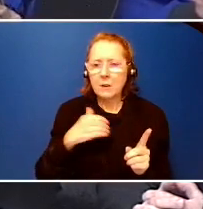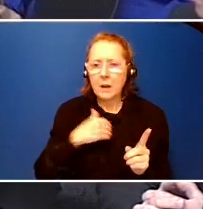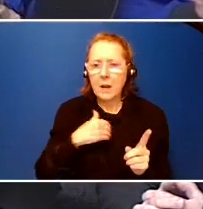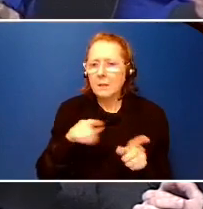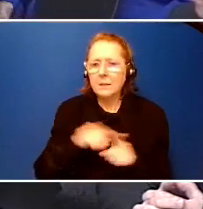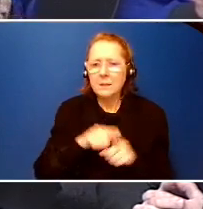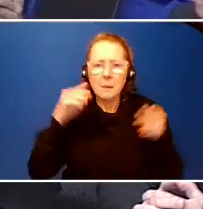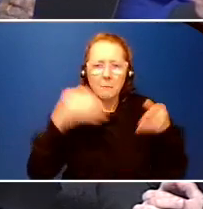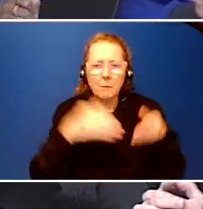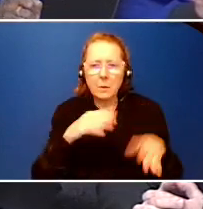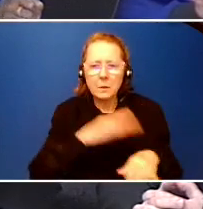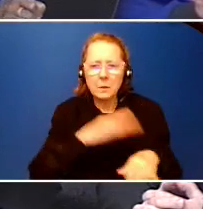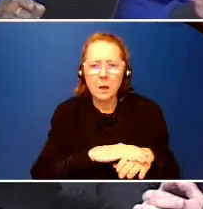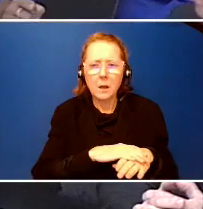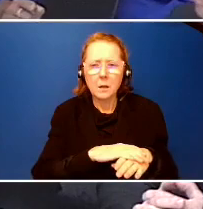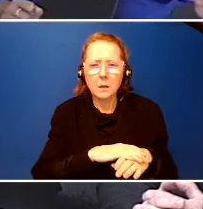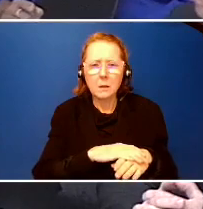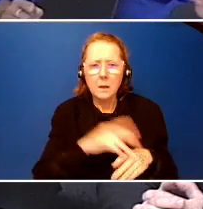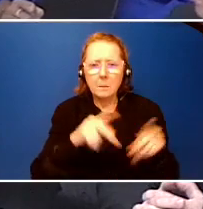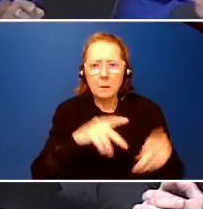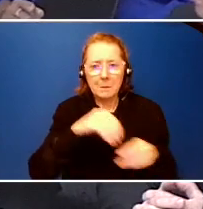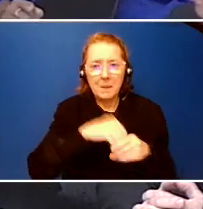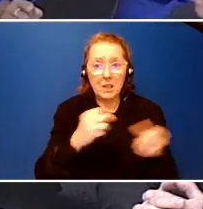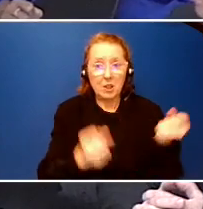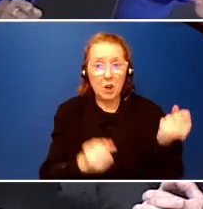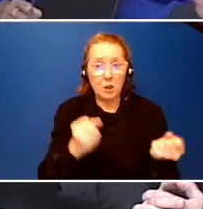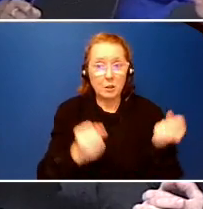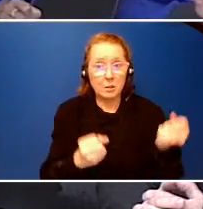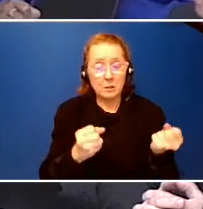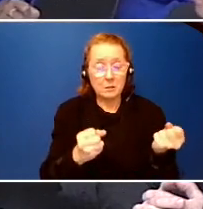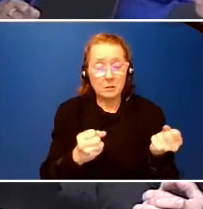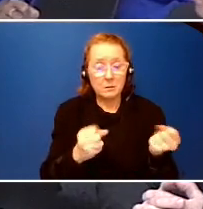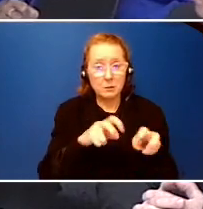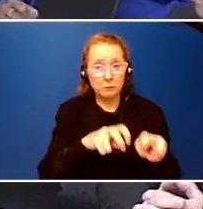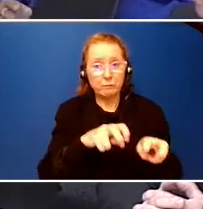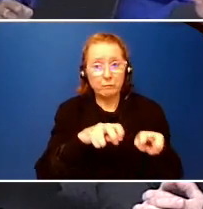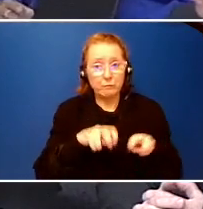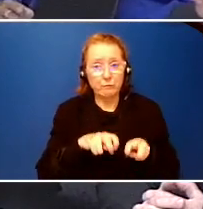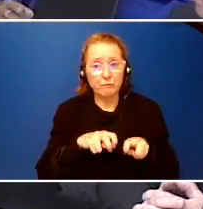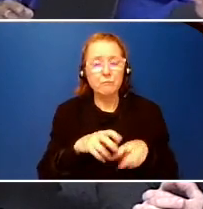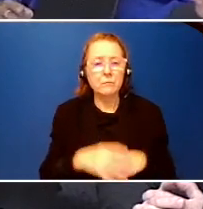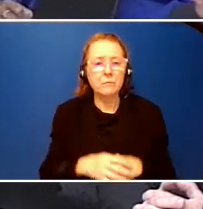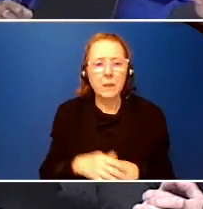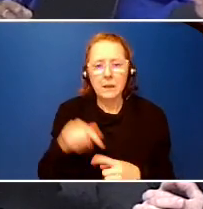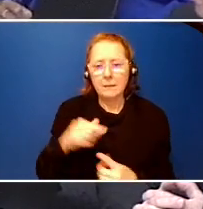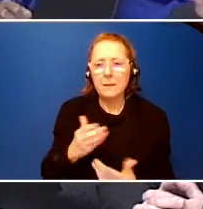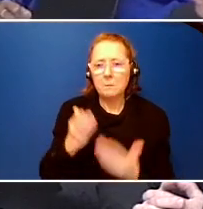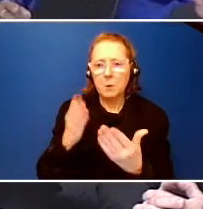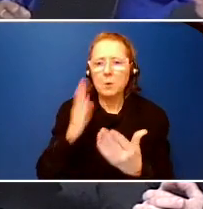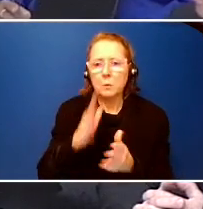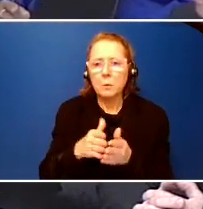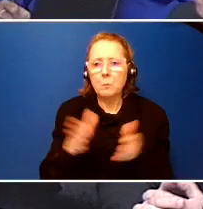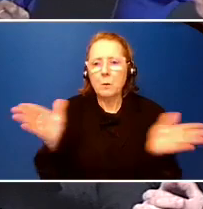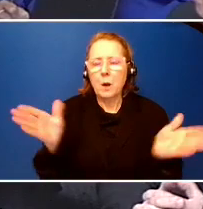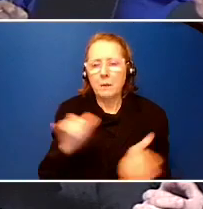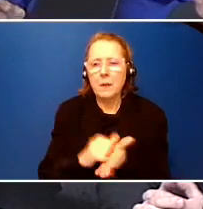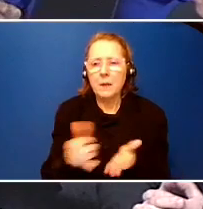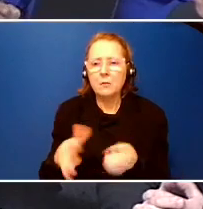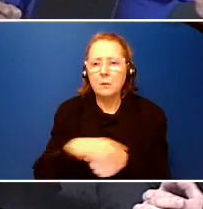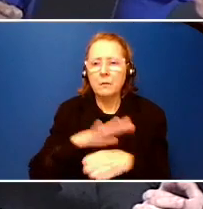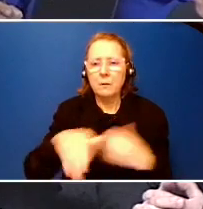focus on just people in cars. And so I think this motion would broaden that to cover all